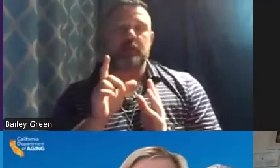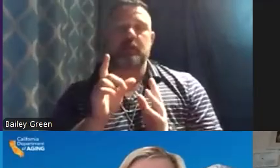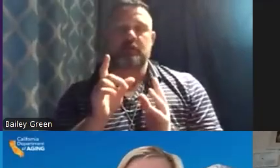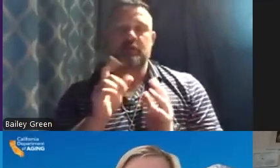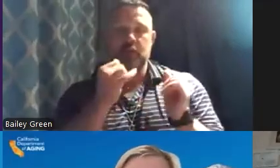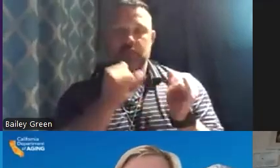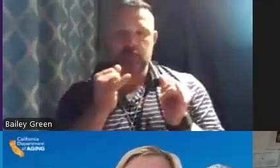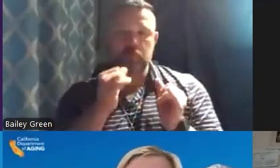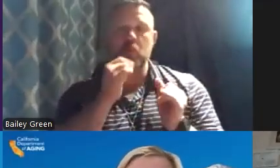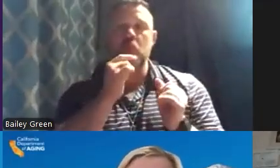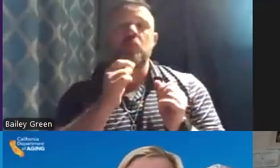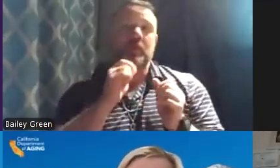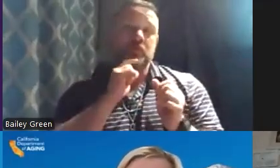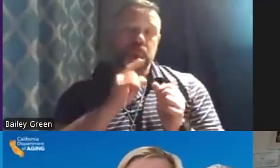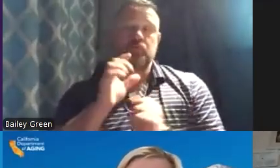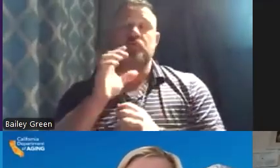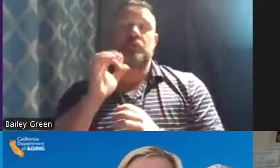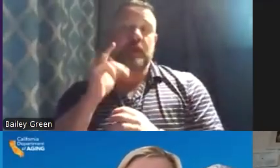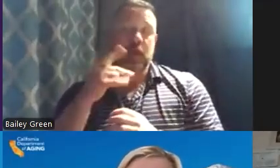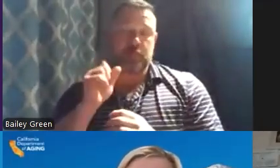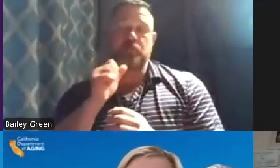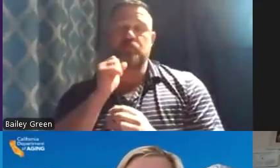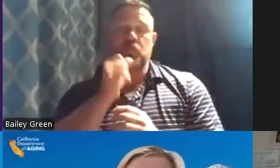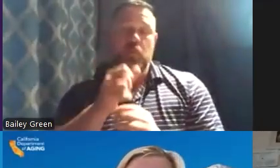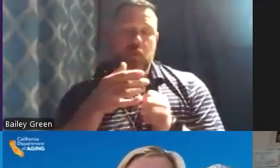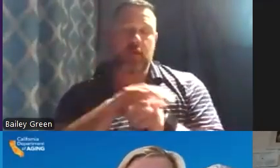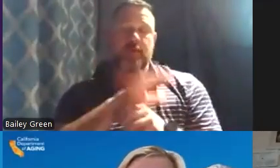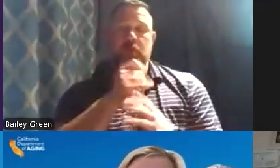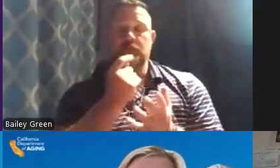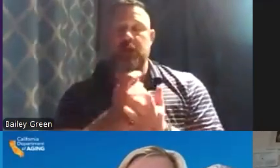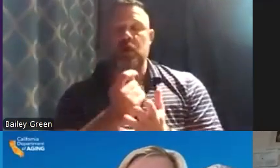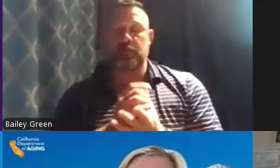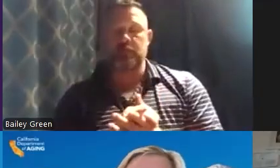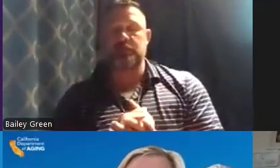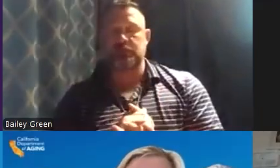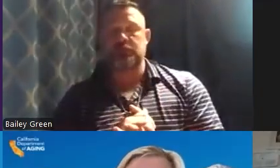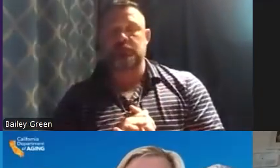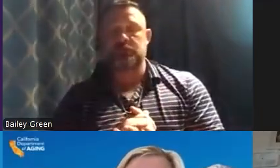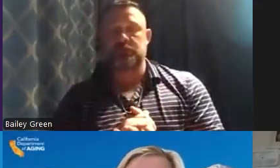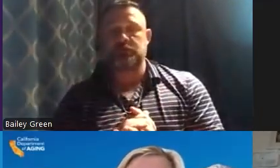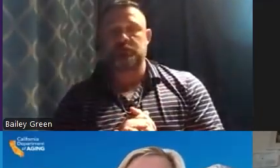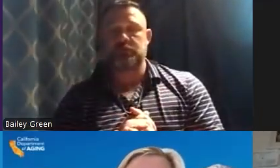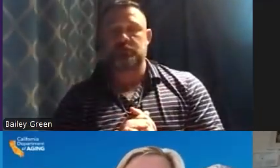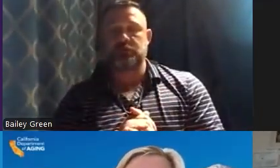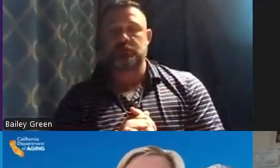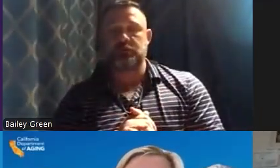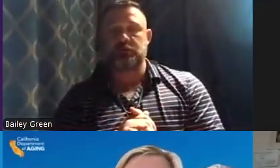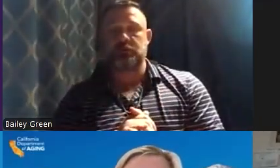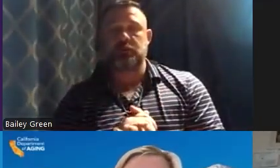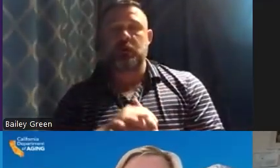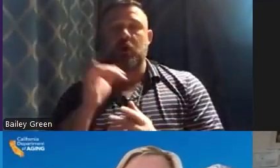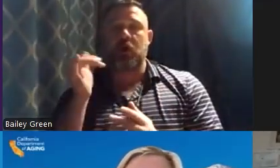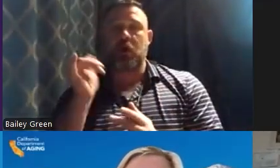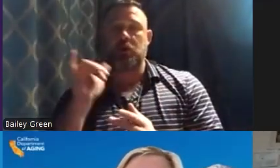to ensure that CalPERS extends coverage for these therapies. So that's one item we're working on. We're also